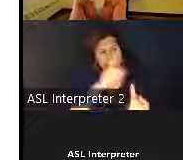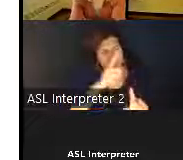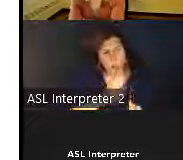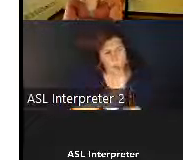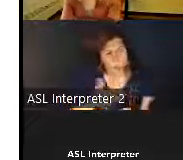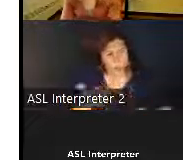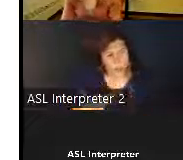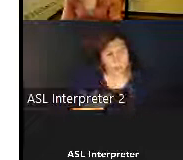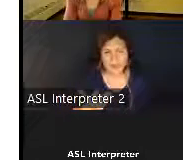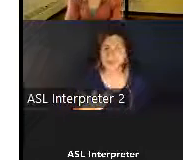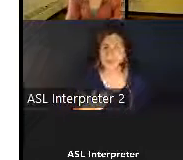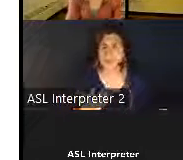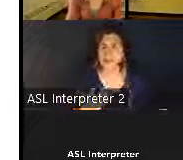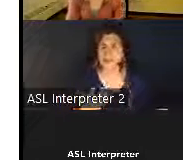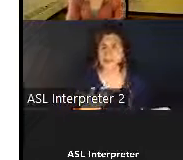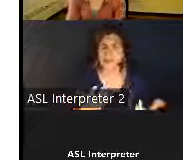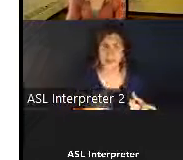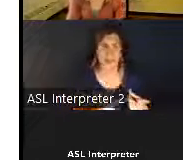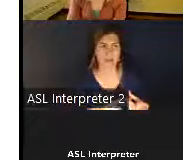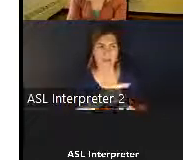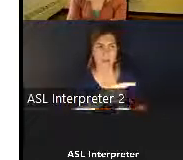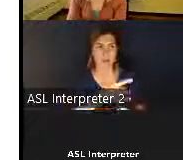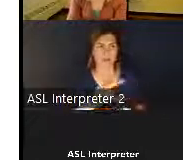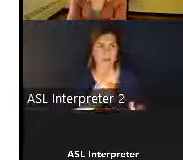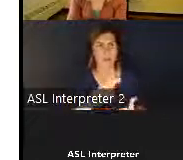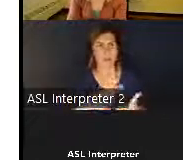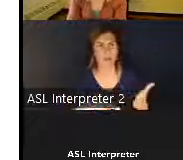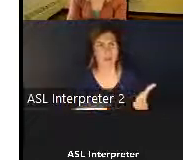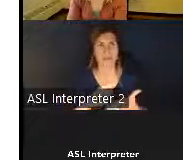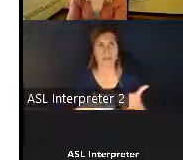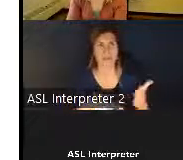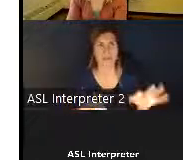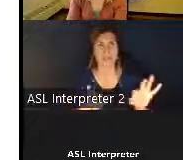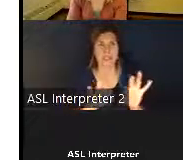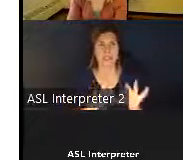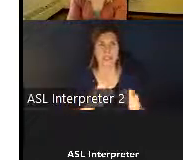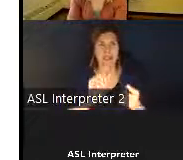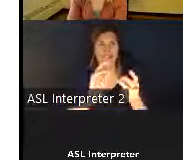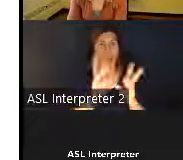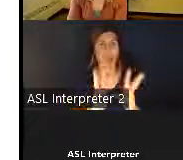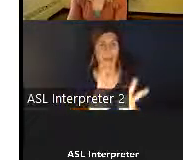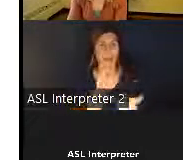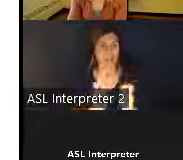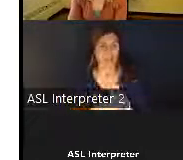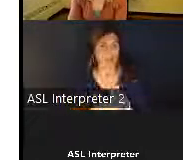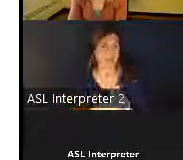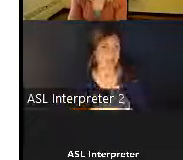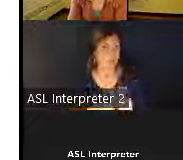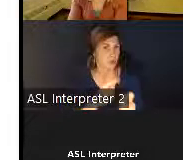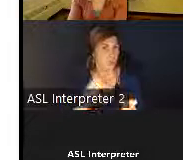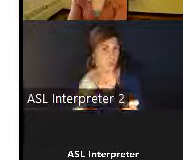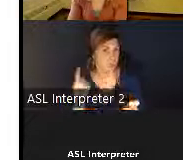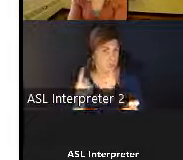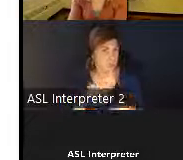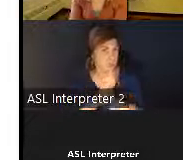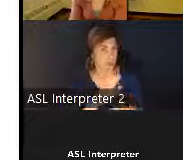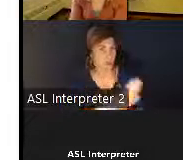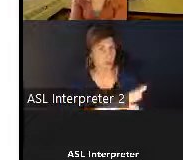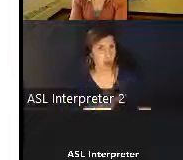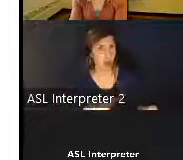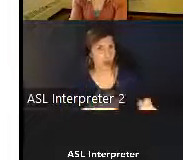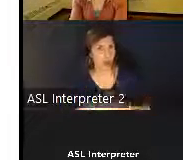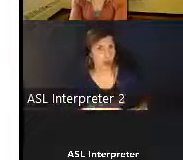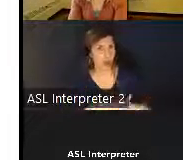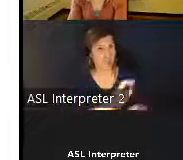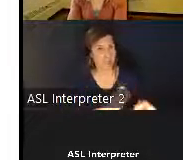our operations, what are key climate change risks in our land base, and helping them think